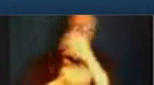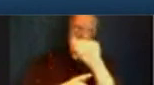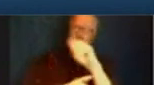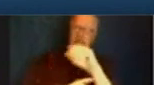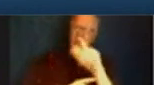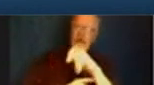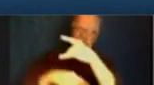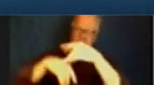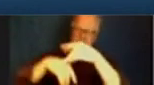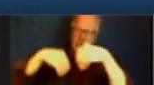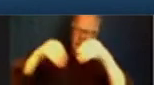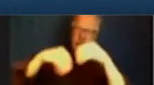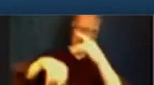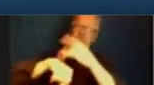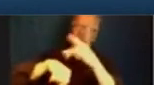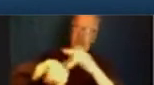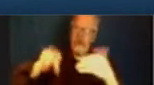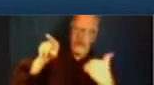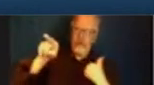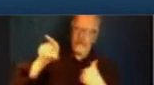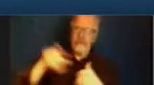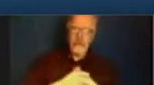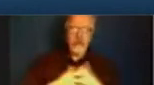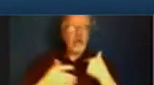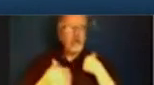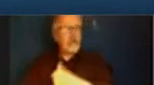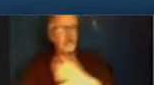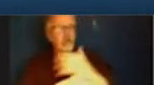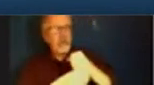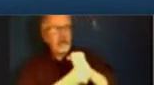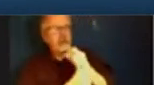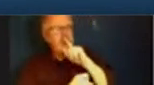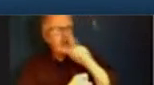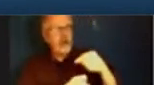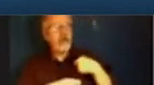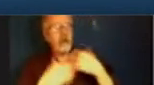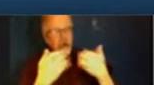want to make sure there's availability. That's where we're releasing this huge stock of,